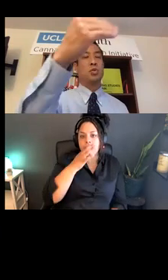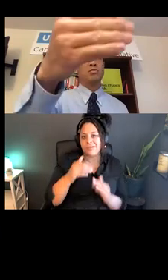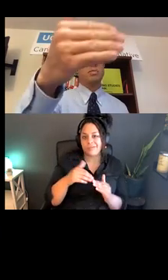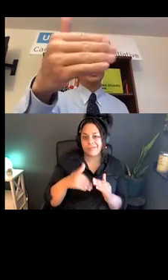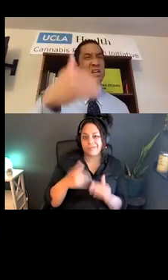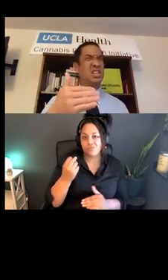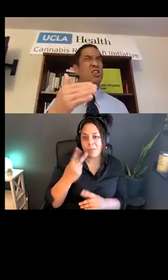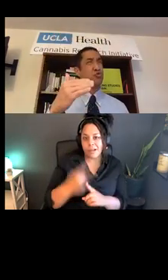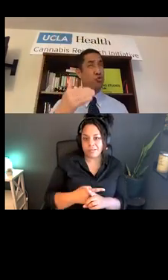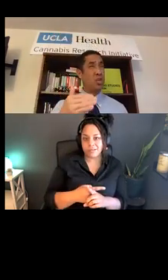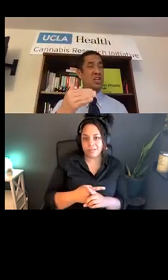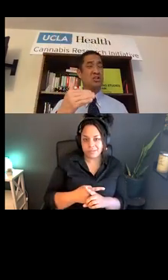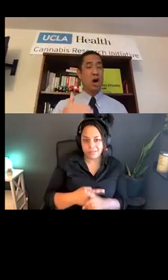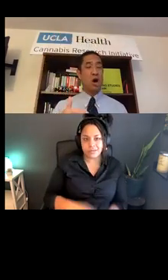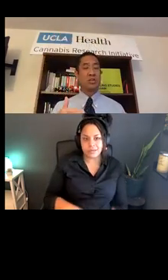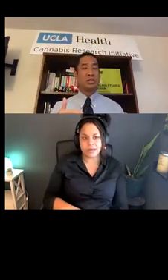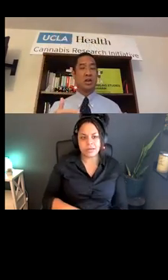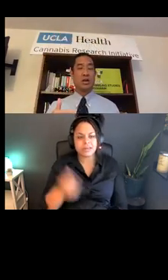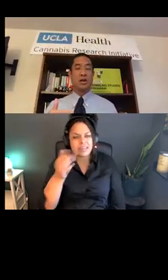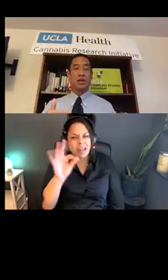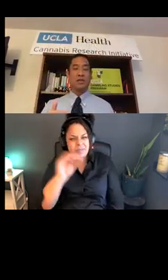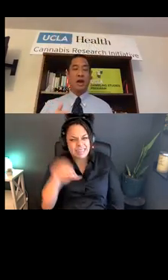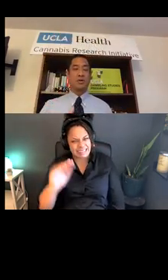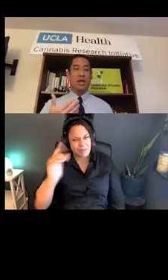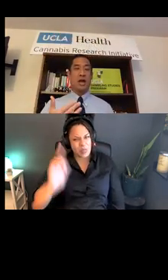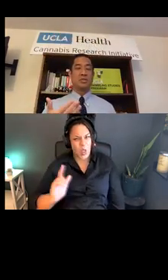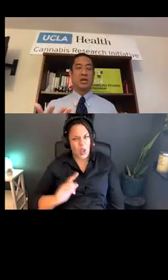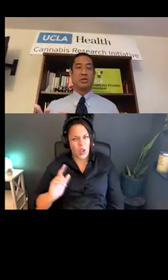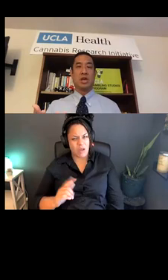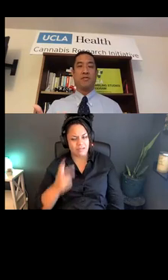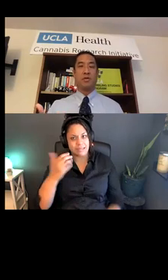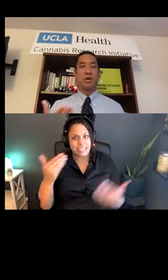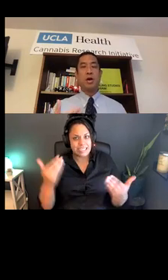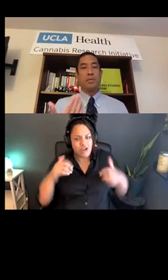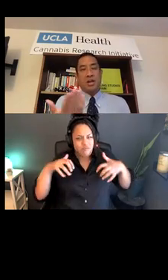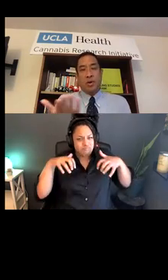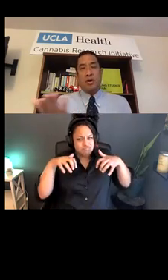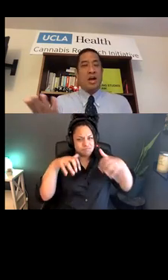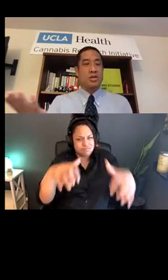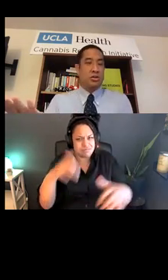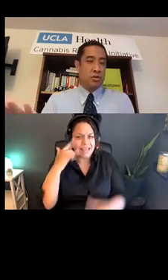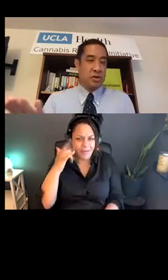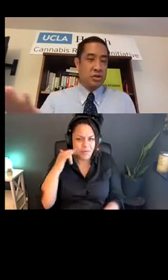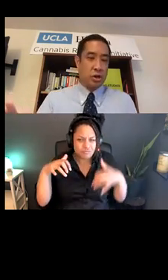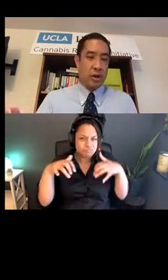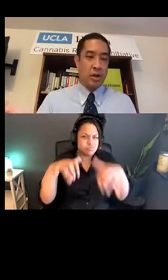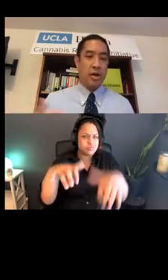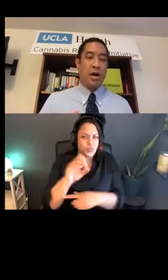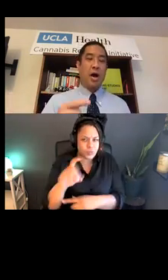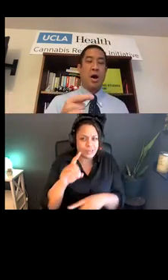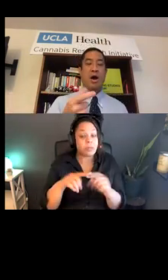last 12 months. That sounds really low, doesn't it? Given how much cannabis is out there in California. But that's what our national surveys are